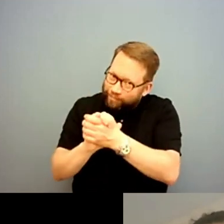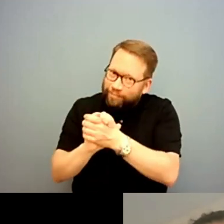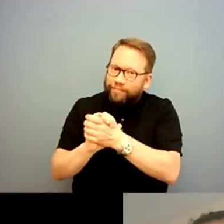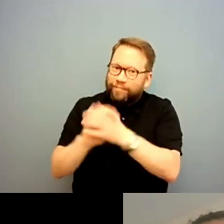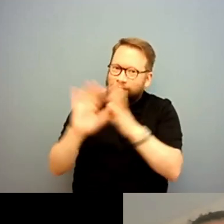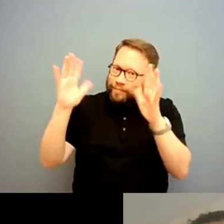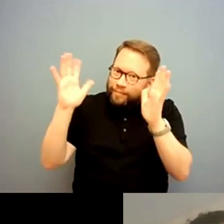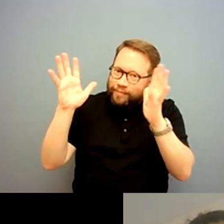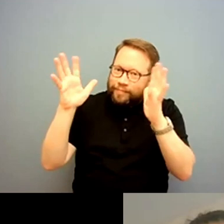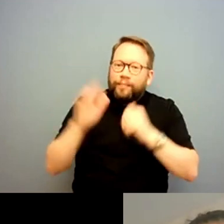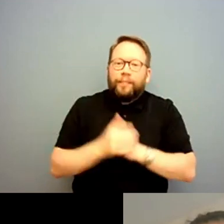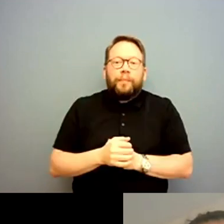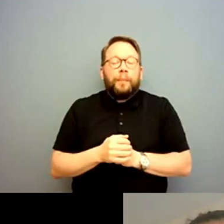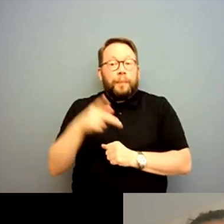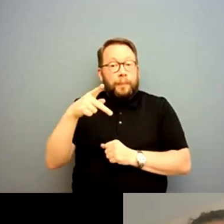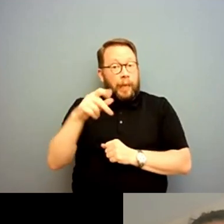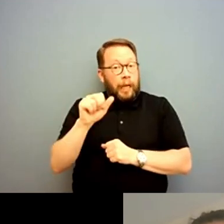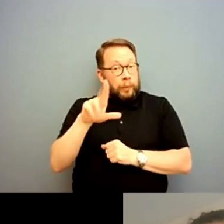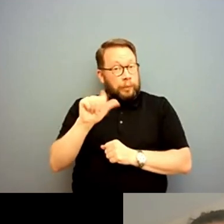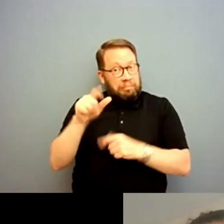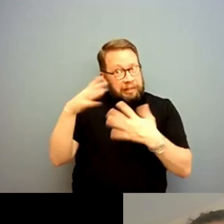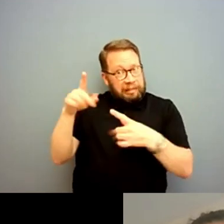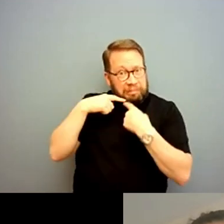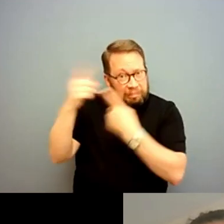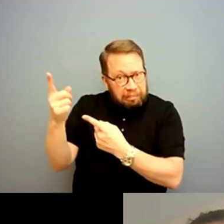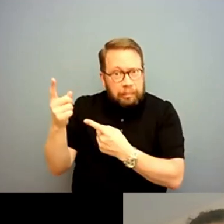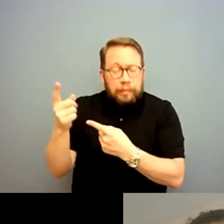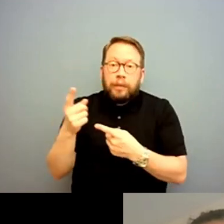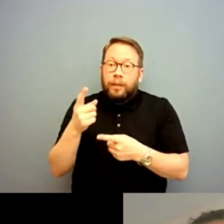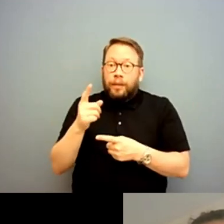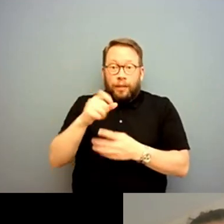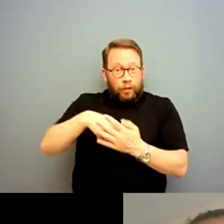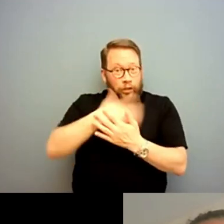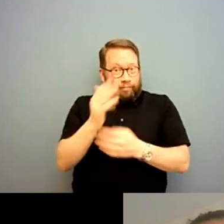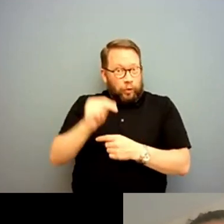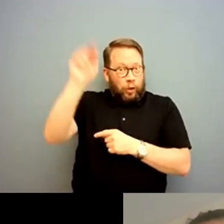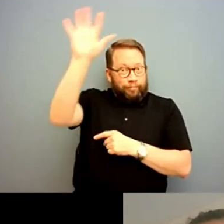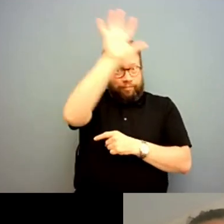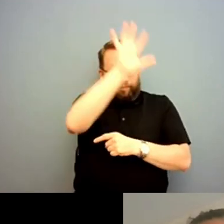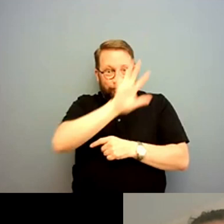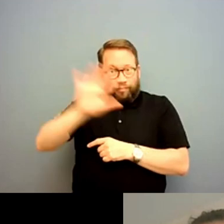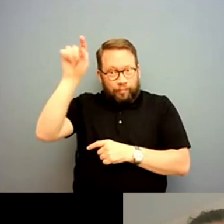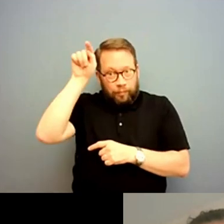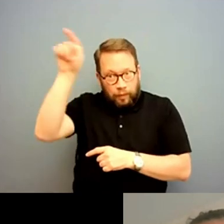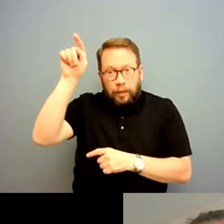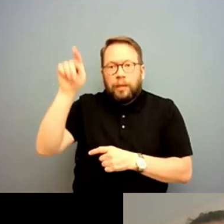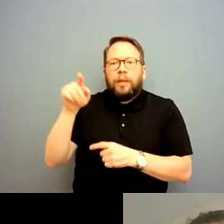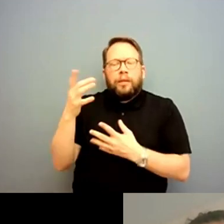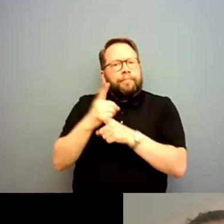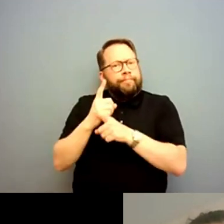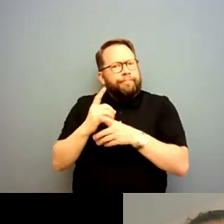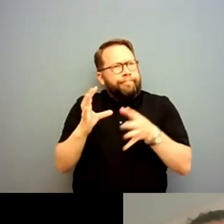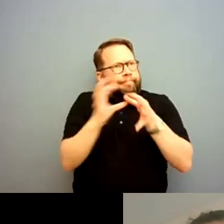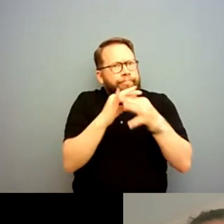most sustainable and integrated region in the world, and the inclusion and rights of persons with disabilities